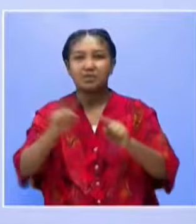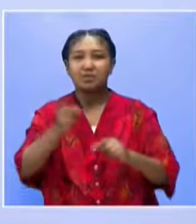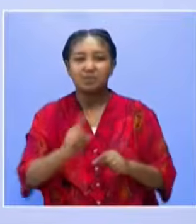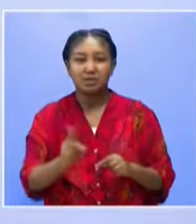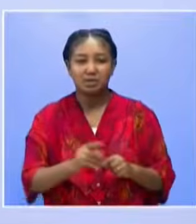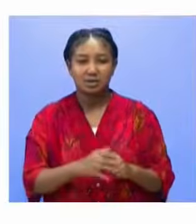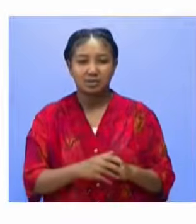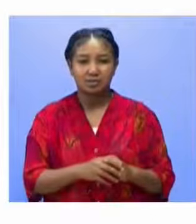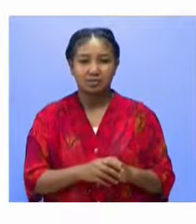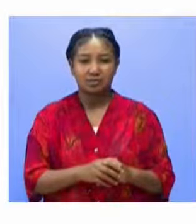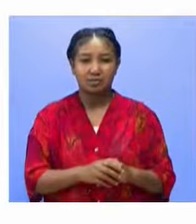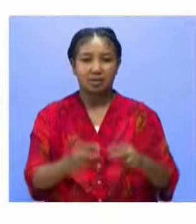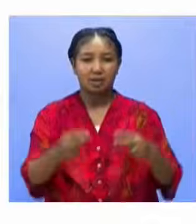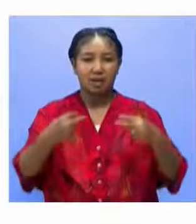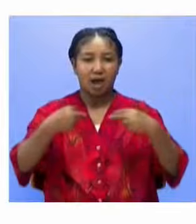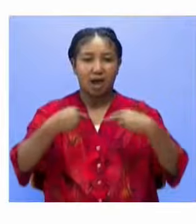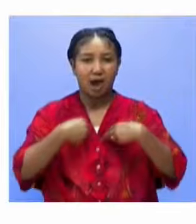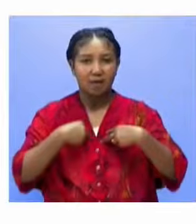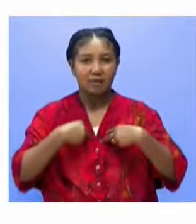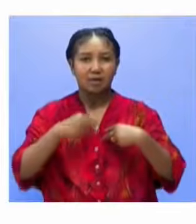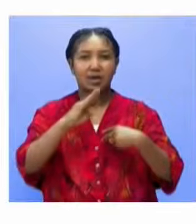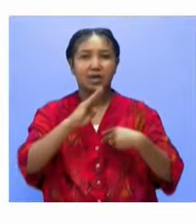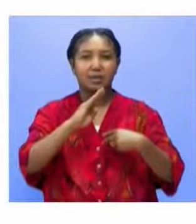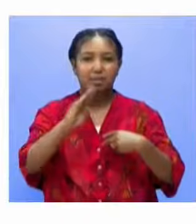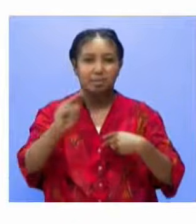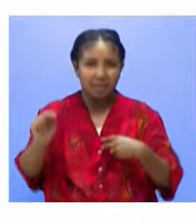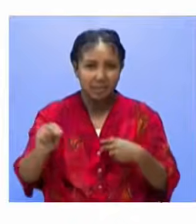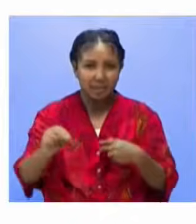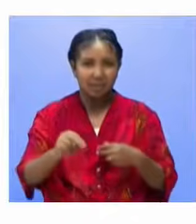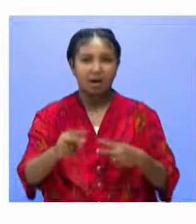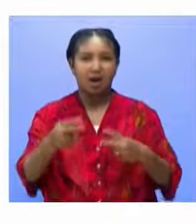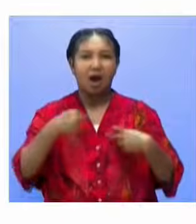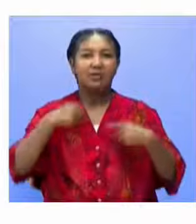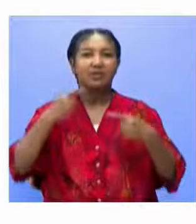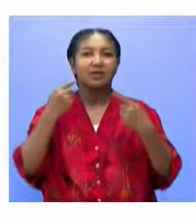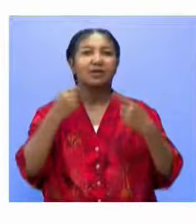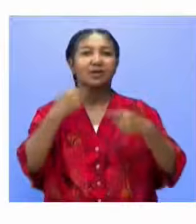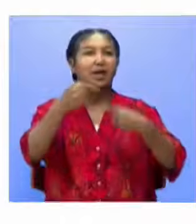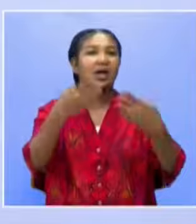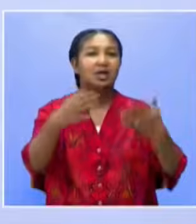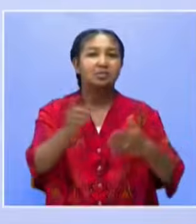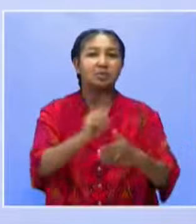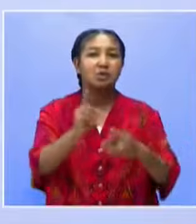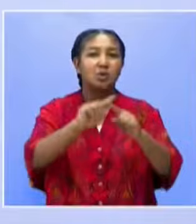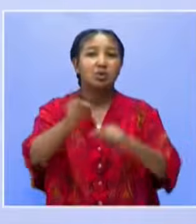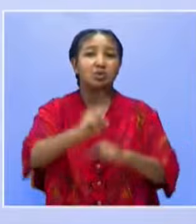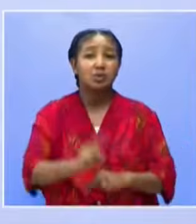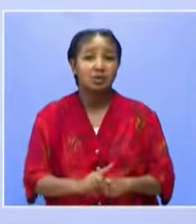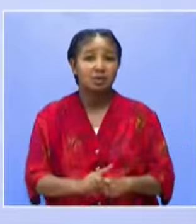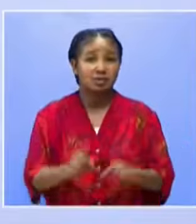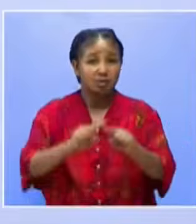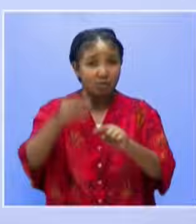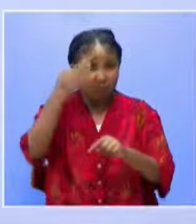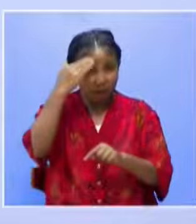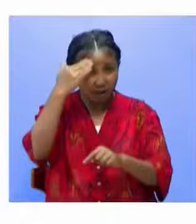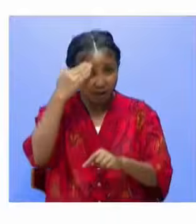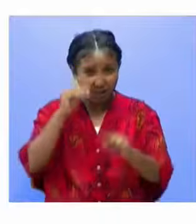between have been and have gone? Do you know their